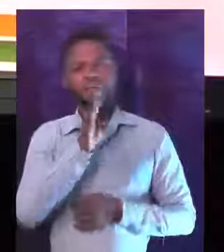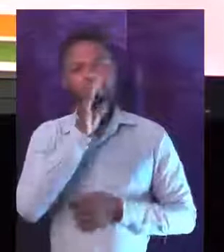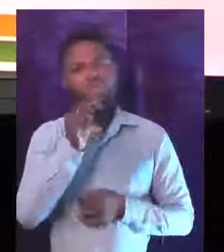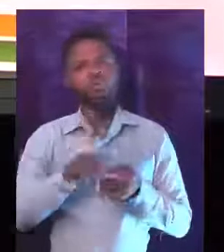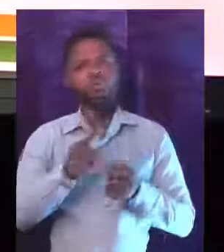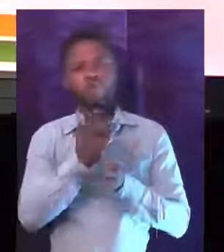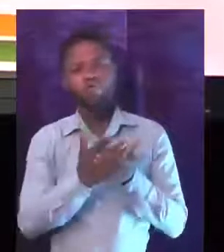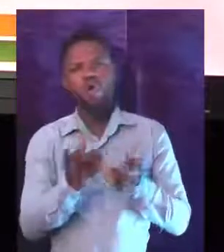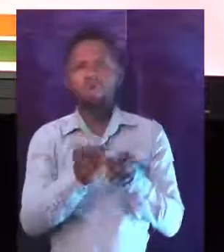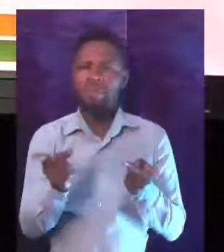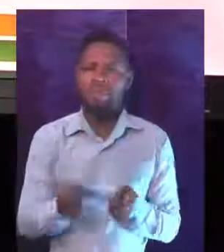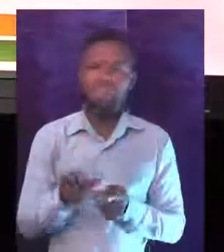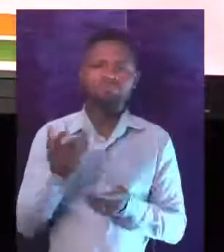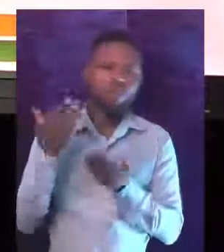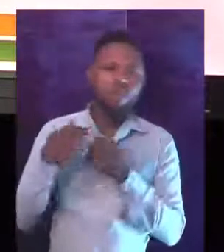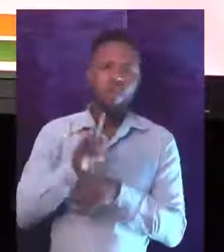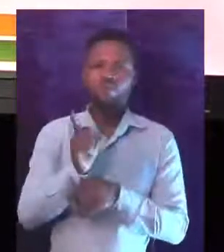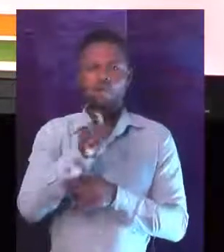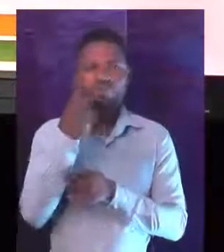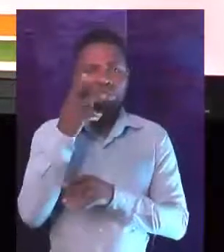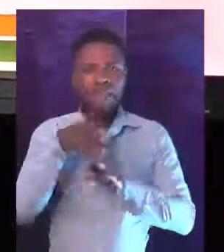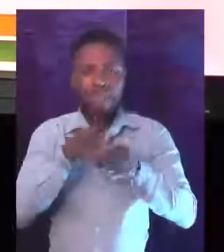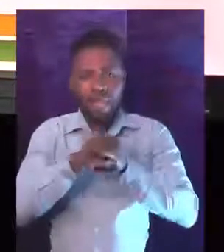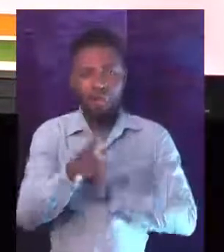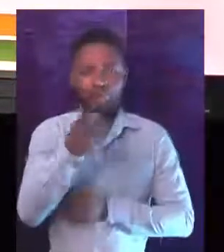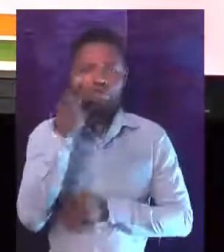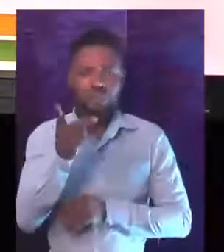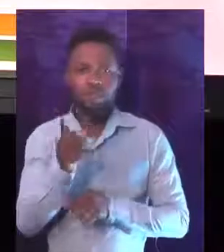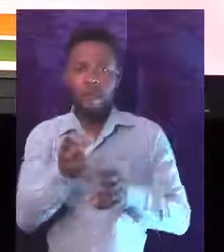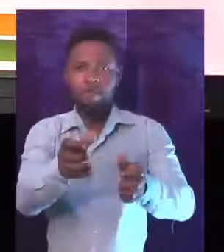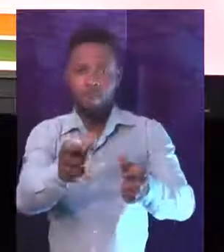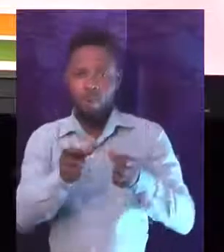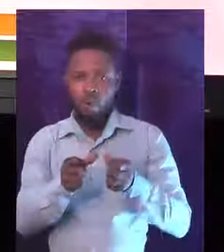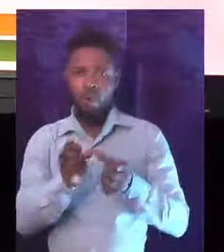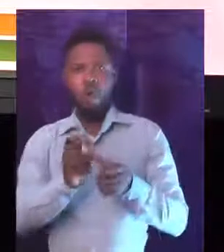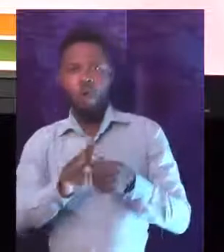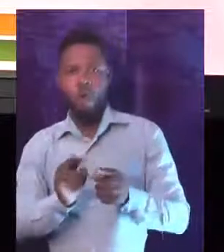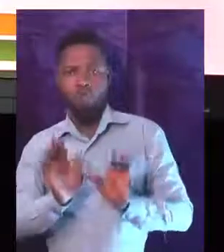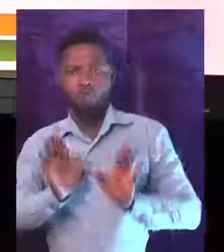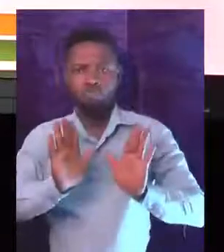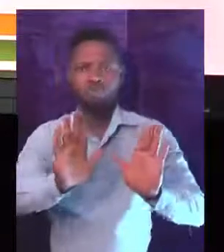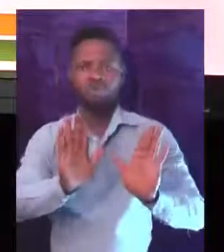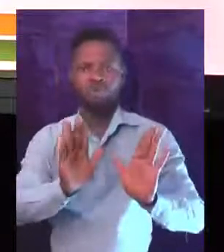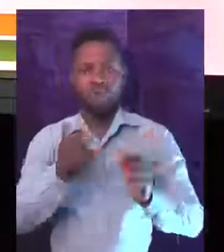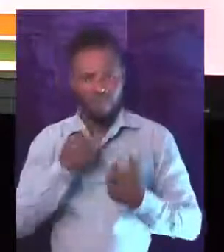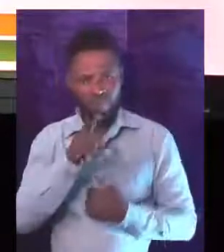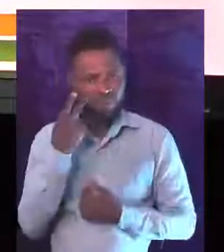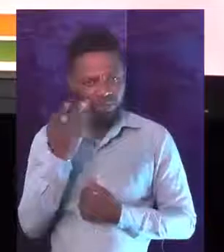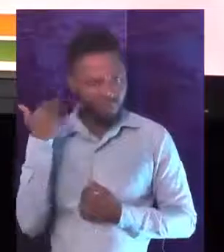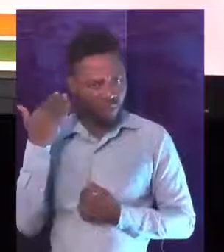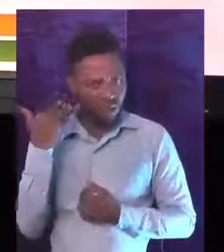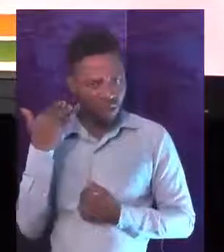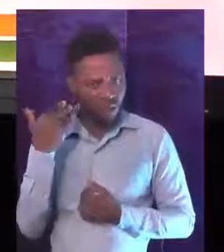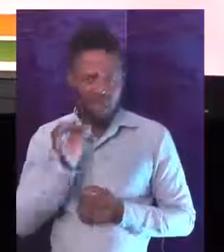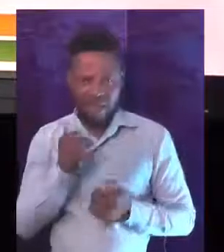to some places before where you see at the entrance of the door, you see pull, or sometimes you see push? I've been to